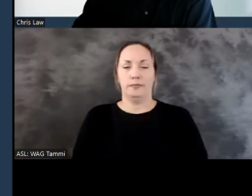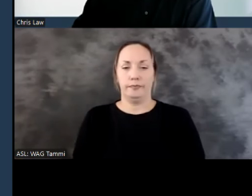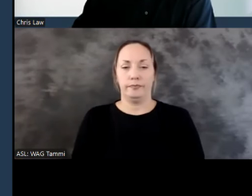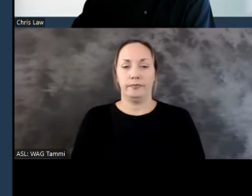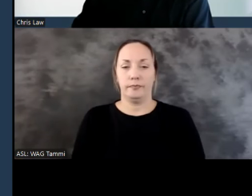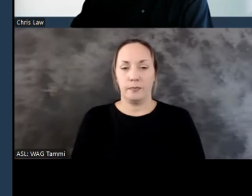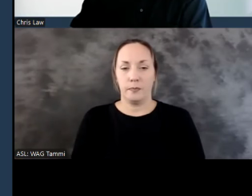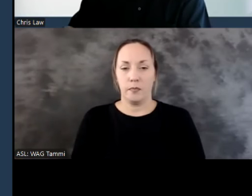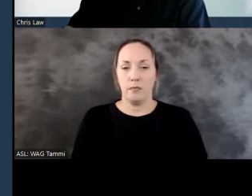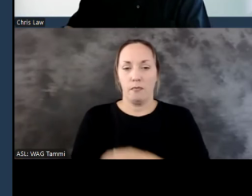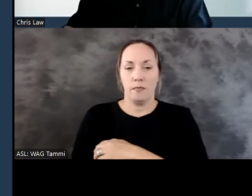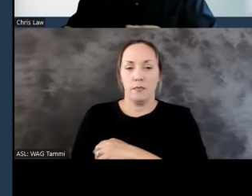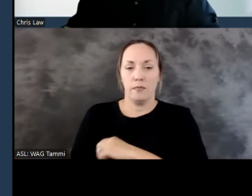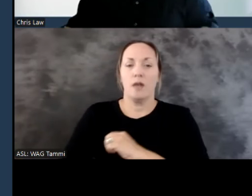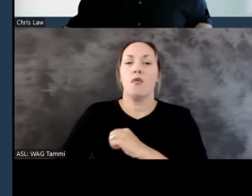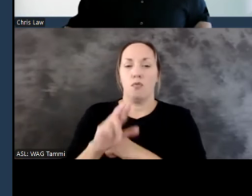Okay, so